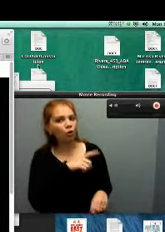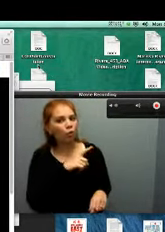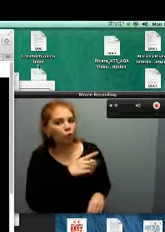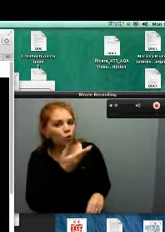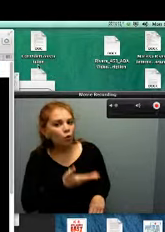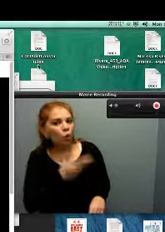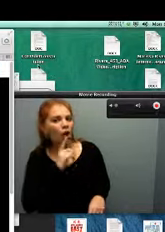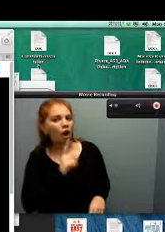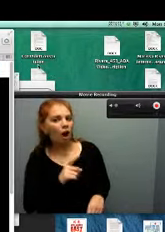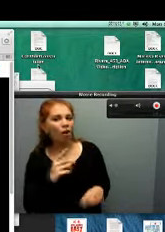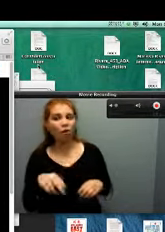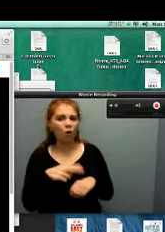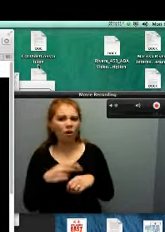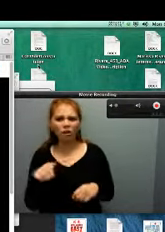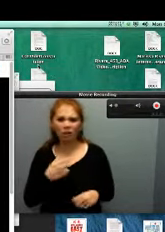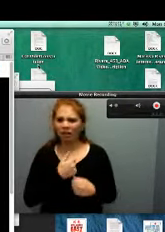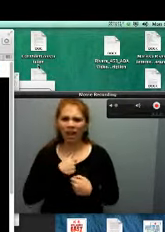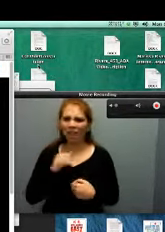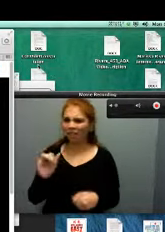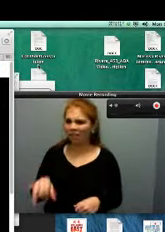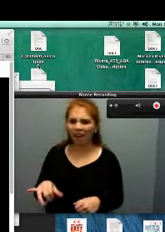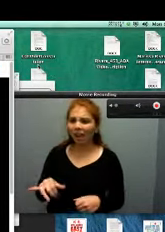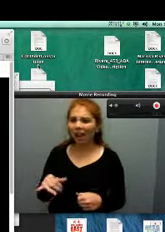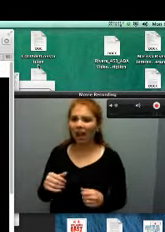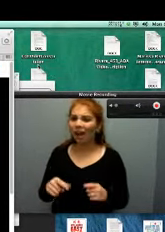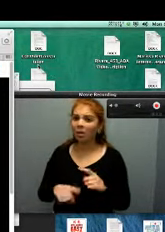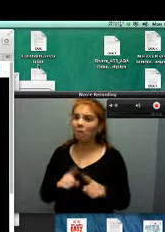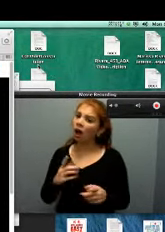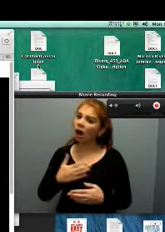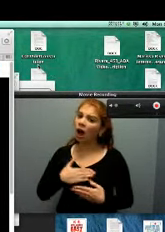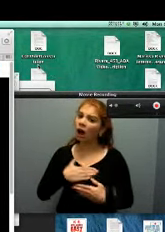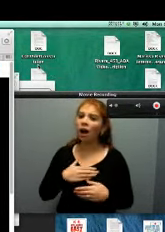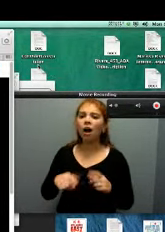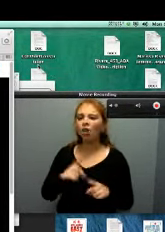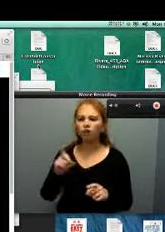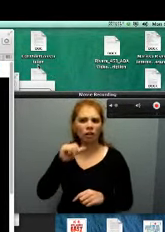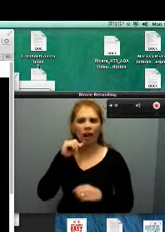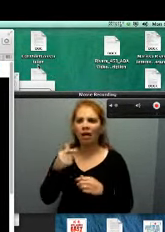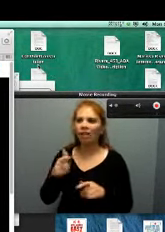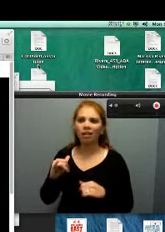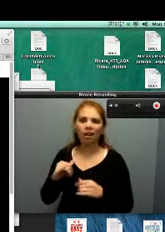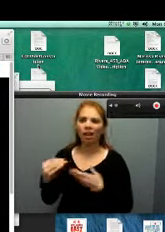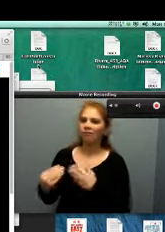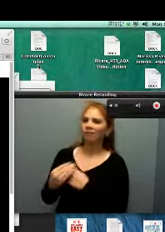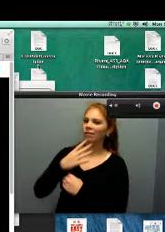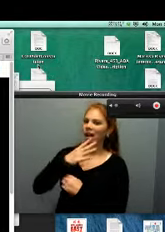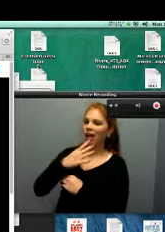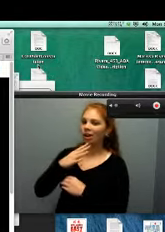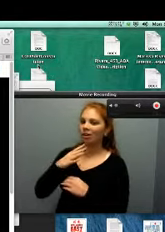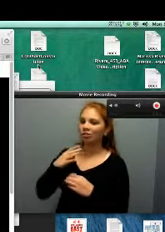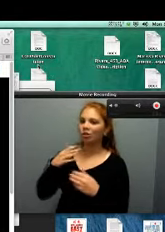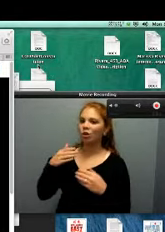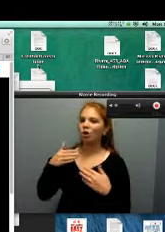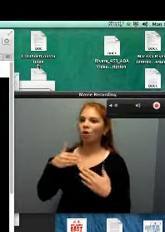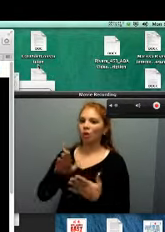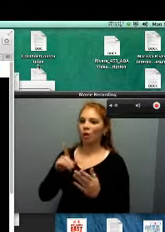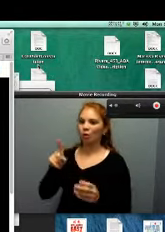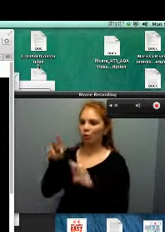that. Because we all love that kind of thing, but we shouldn't let that affect the way you rate